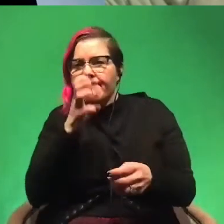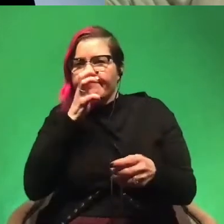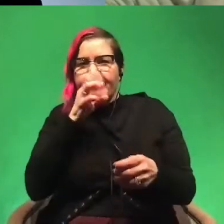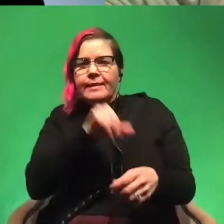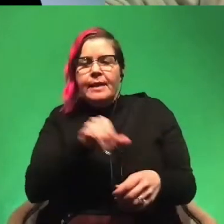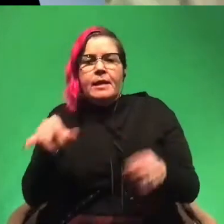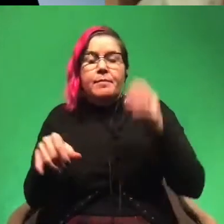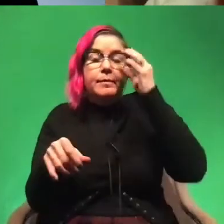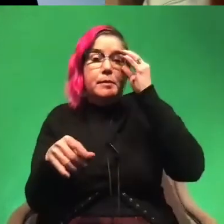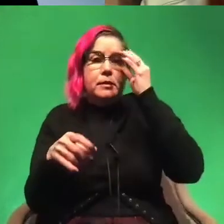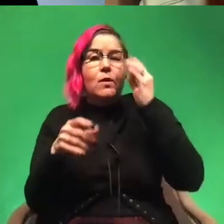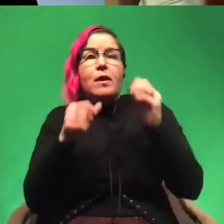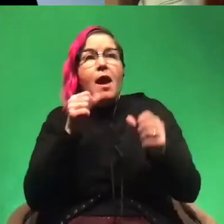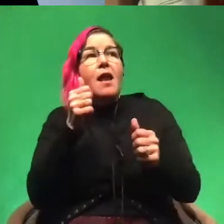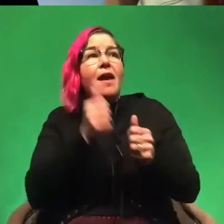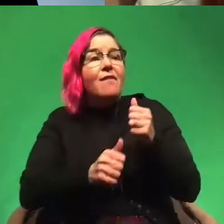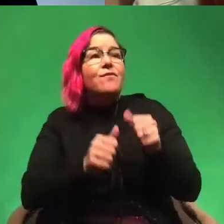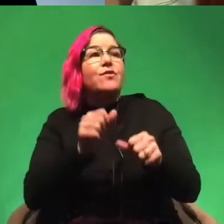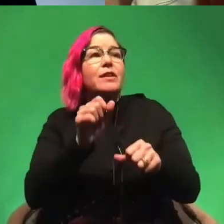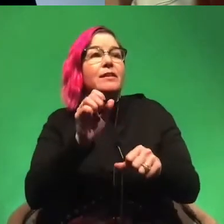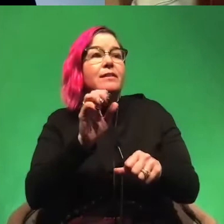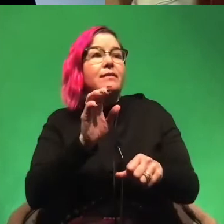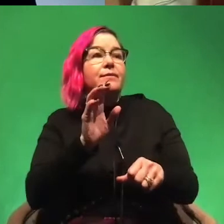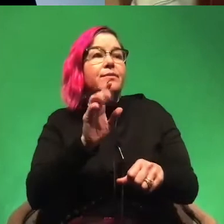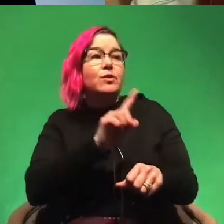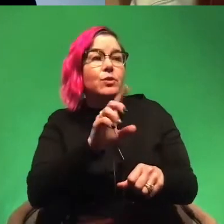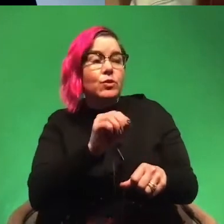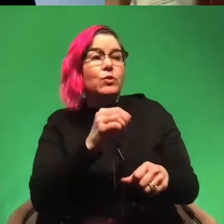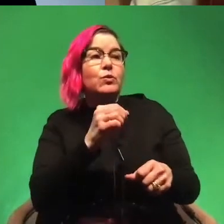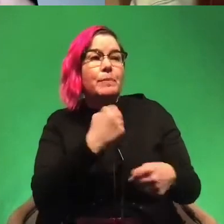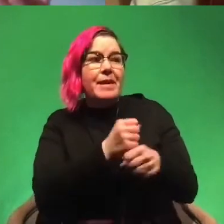realistically, not every facility is created equal, even if they have accreditation, which is